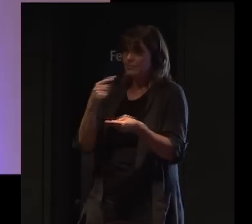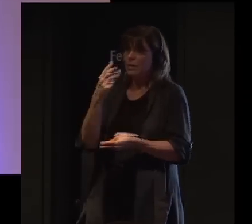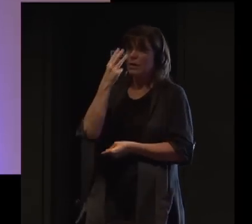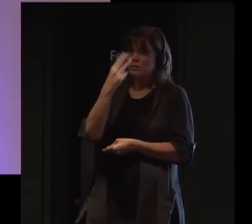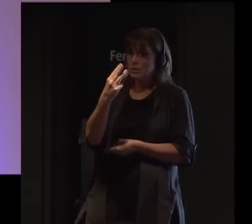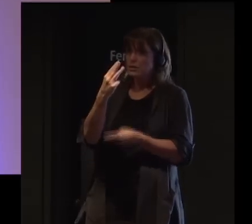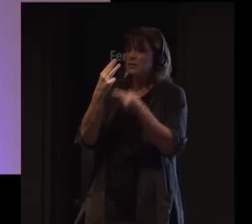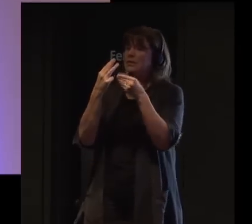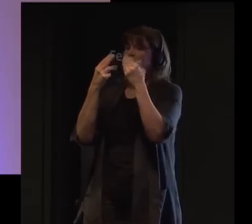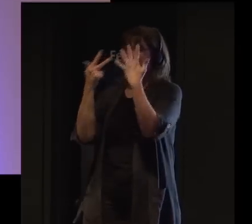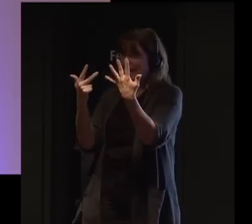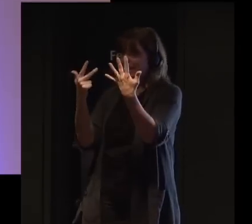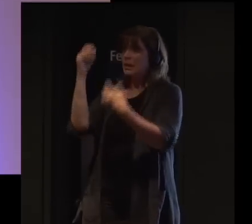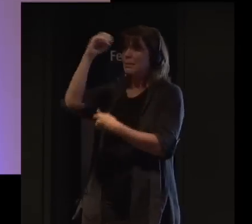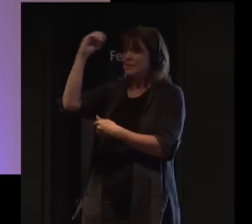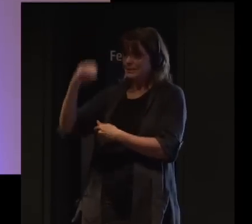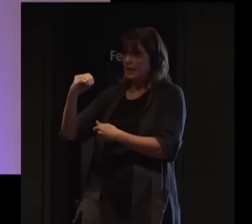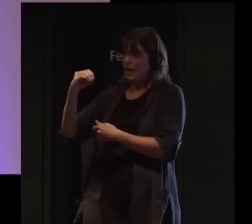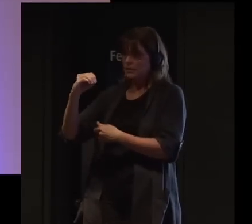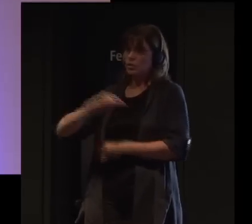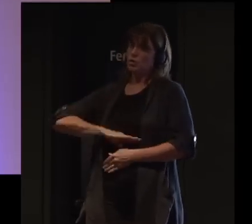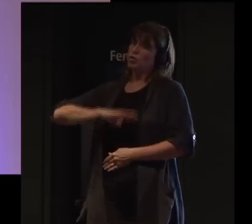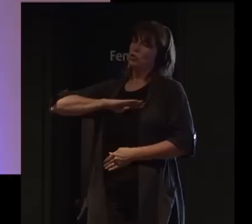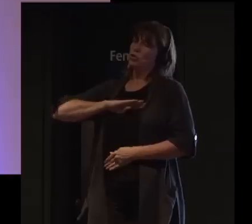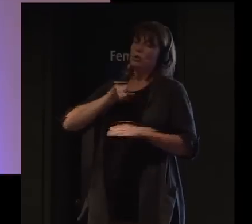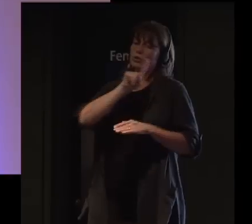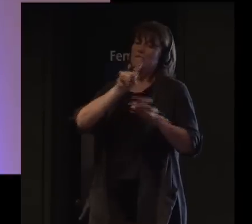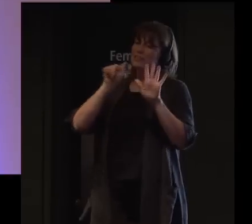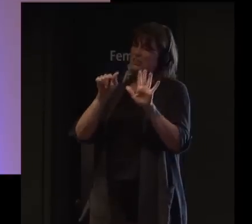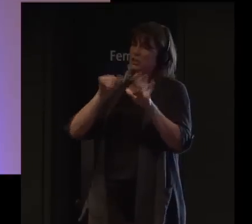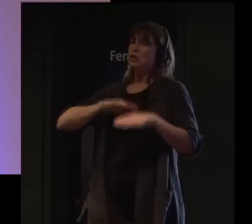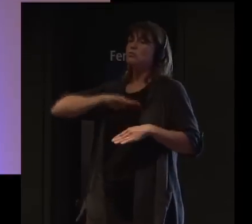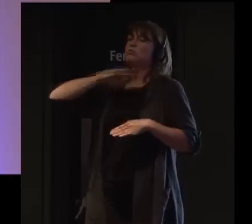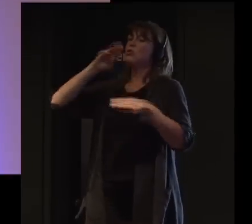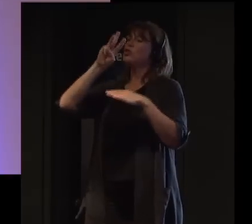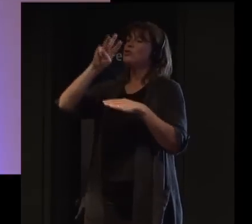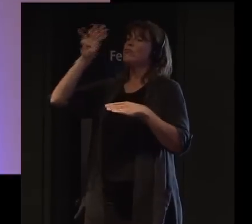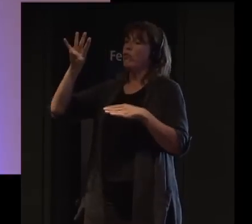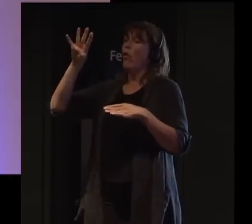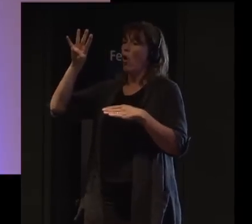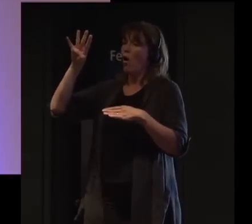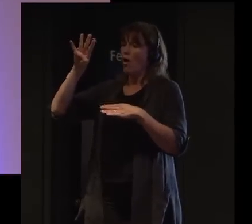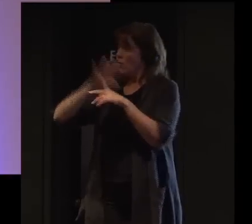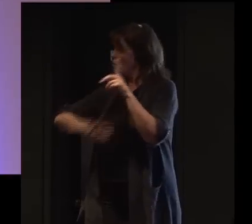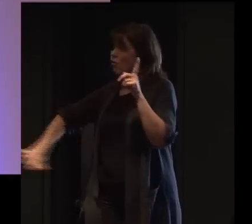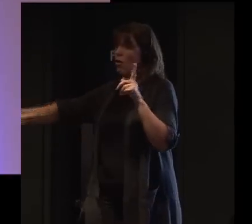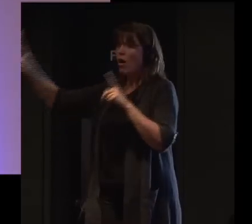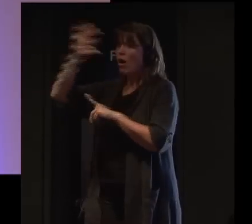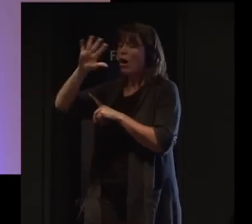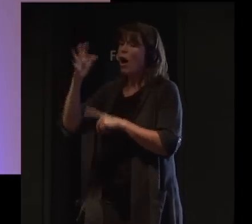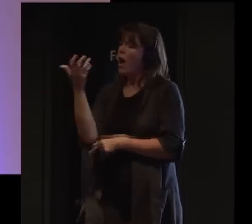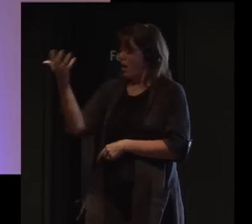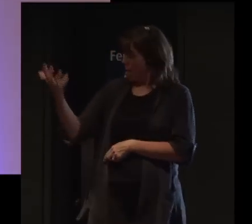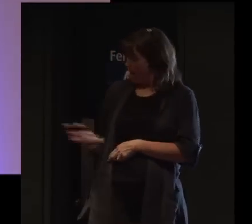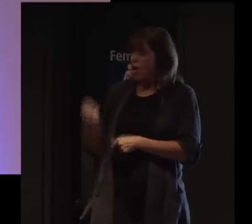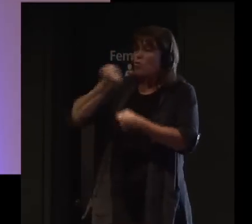38% of disabled people aged from 16 to 34 across Europe have an earned income compared